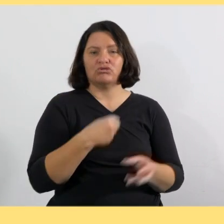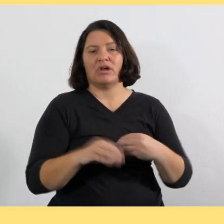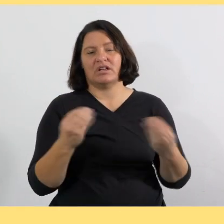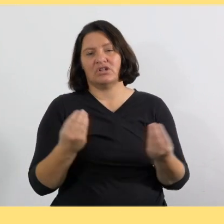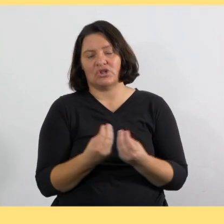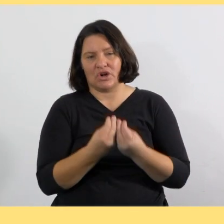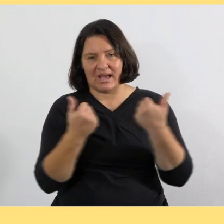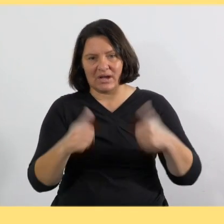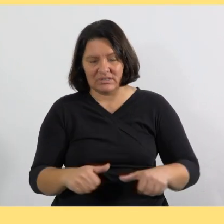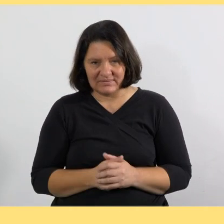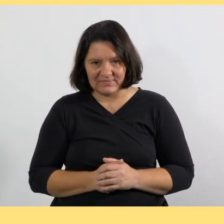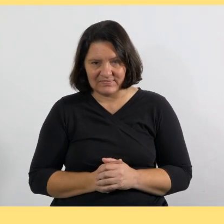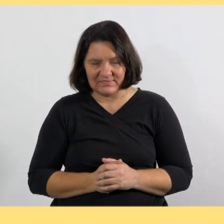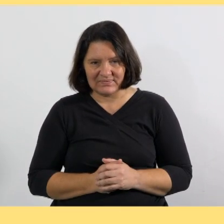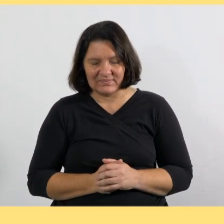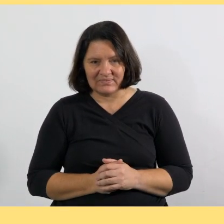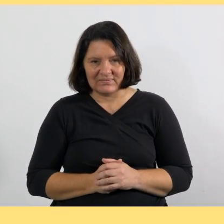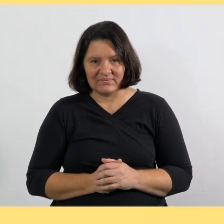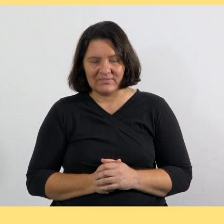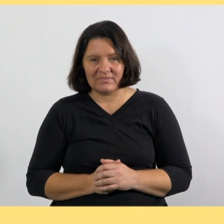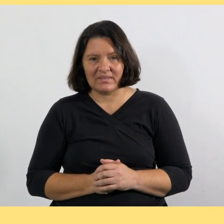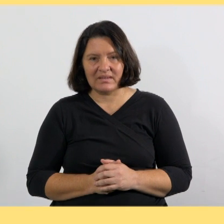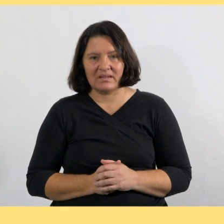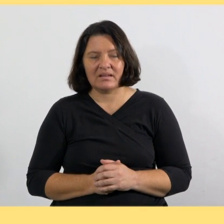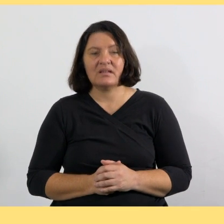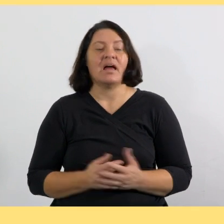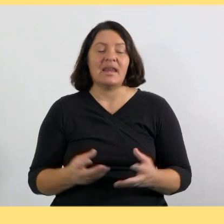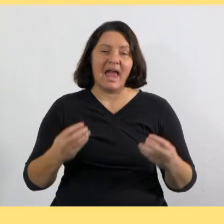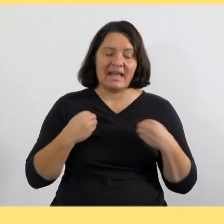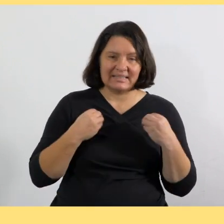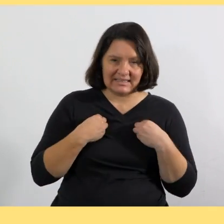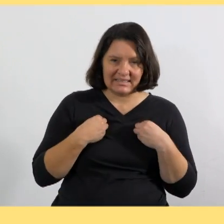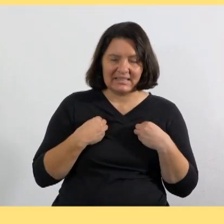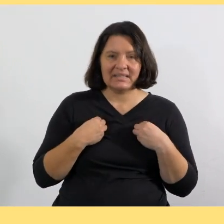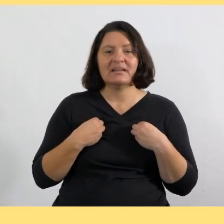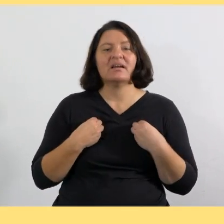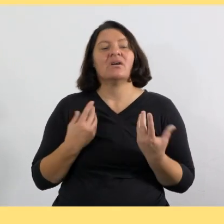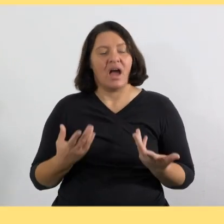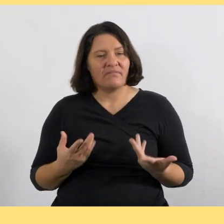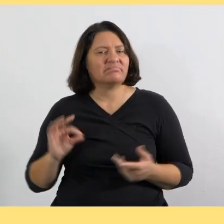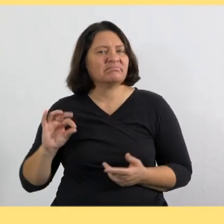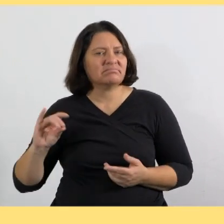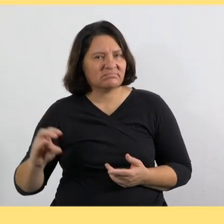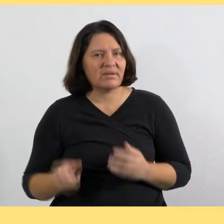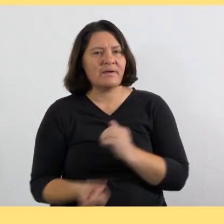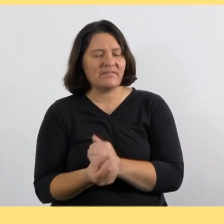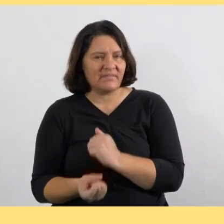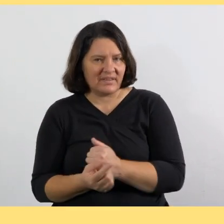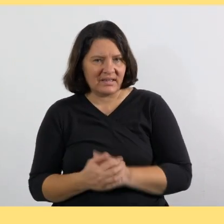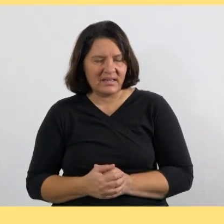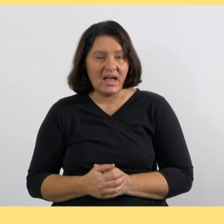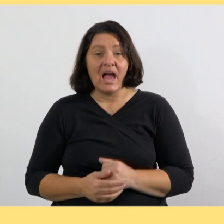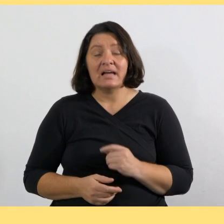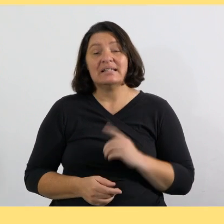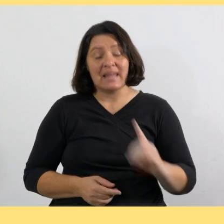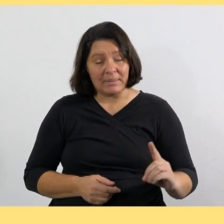account. There it is. Trading stock account, an asset. I think you've heard this several times today. On the debit, it